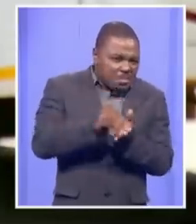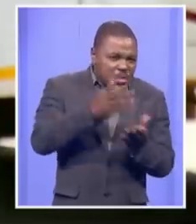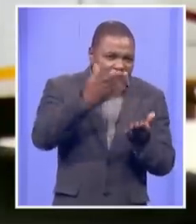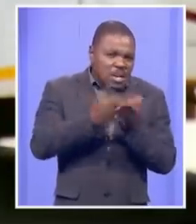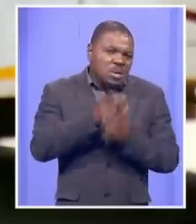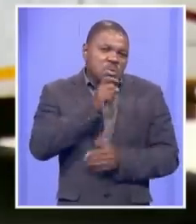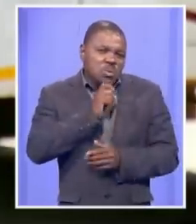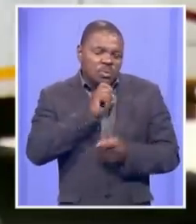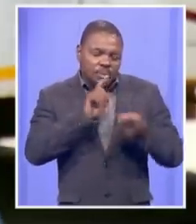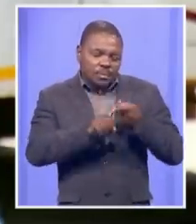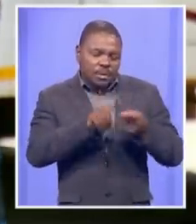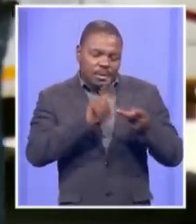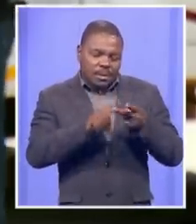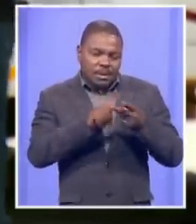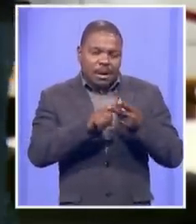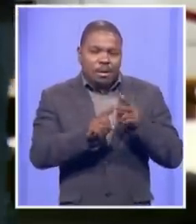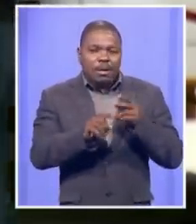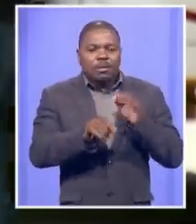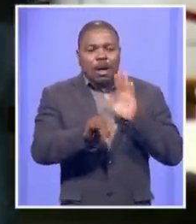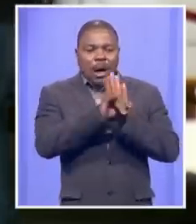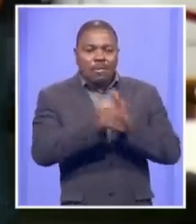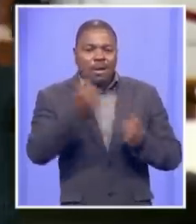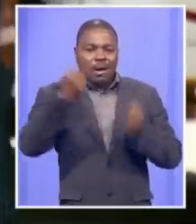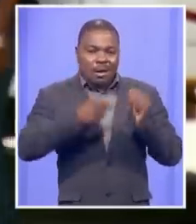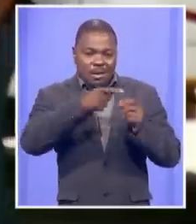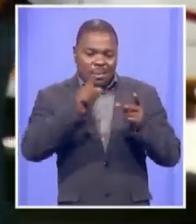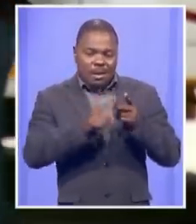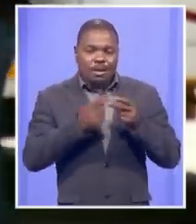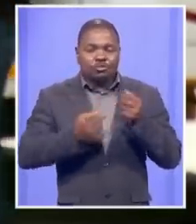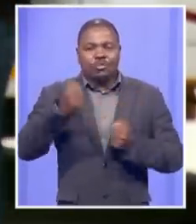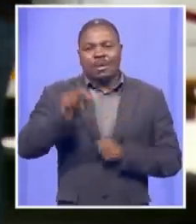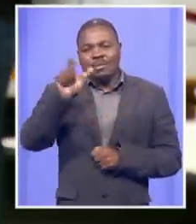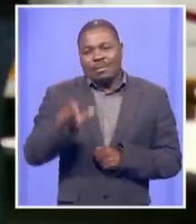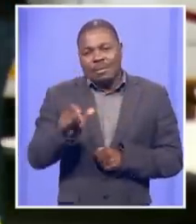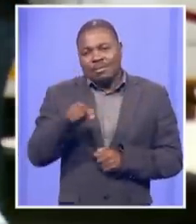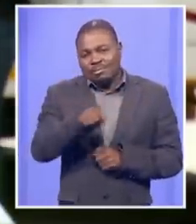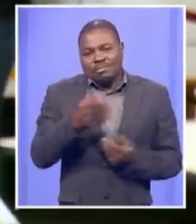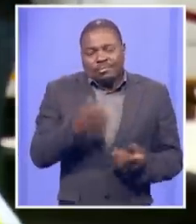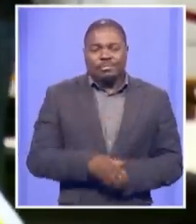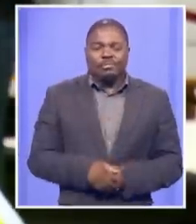to first identify this car as well as identify the driver of that particular car, Desiree?